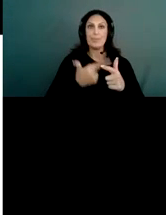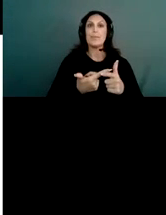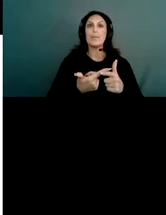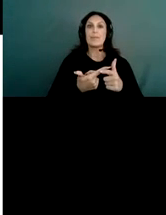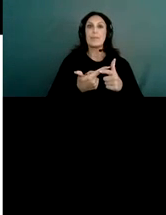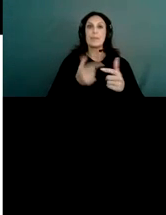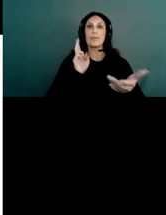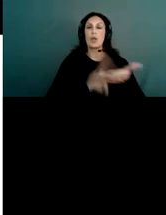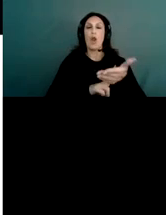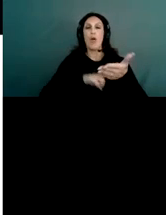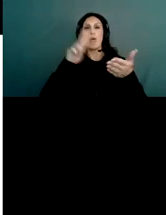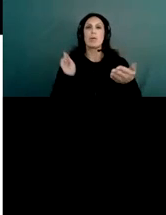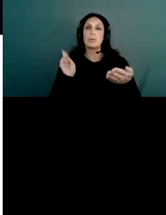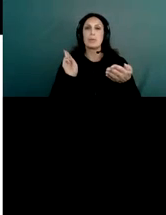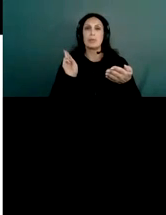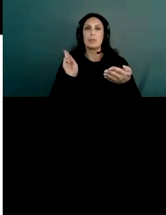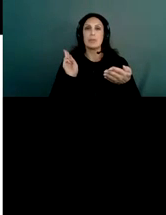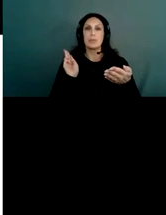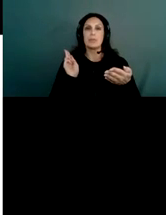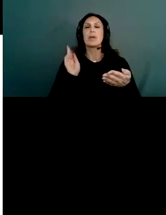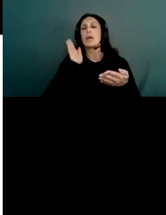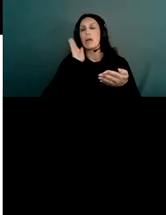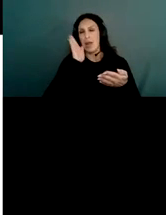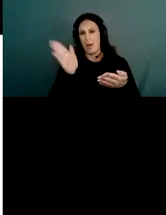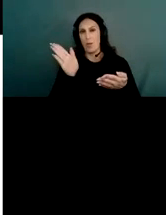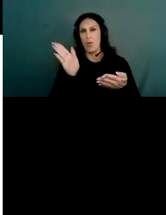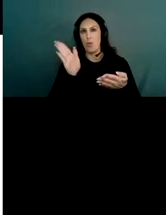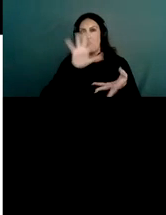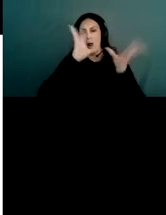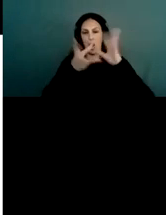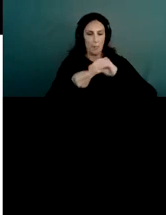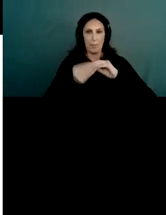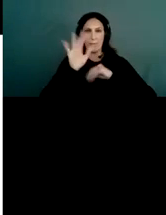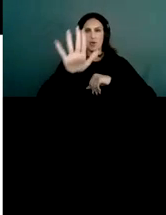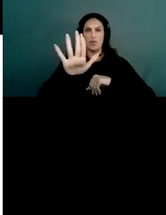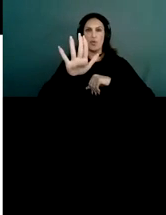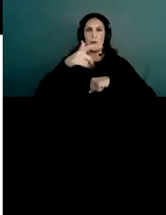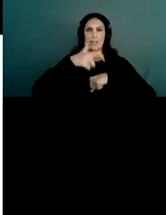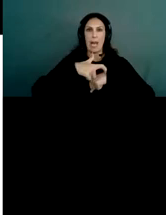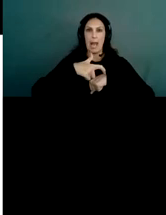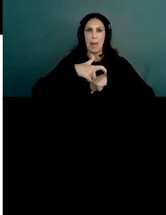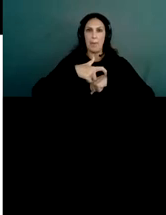will need as completion of that particular time.